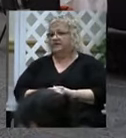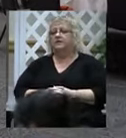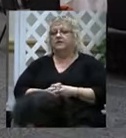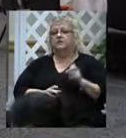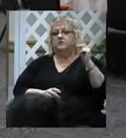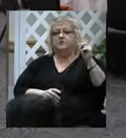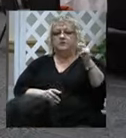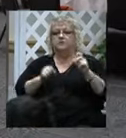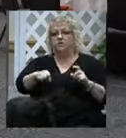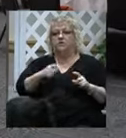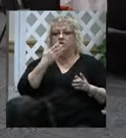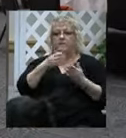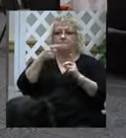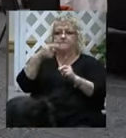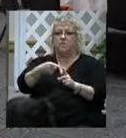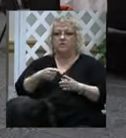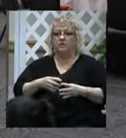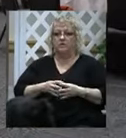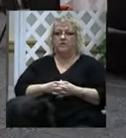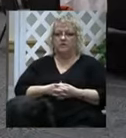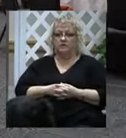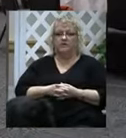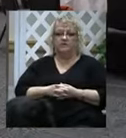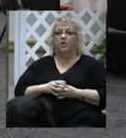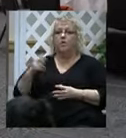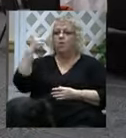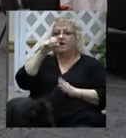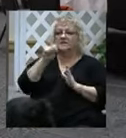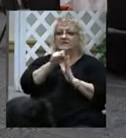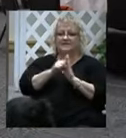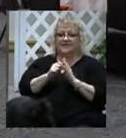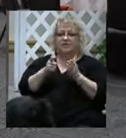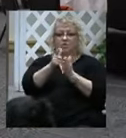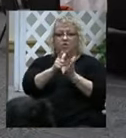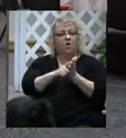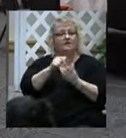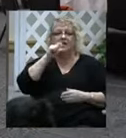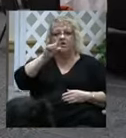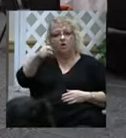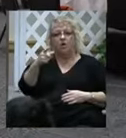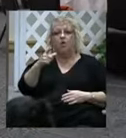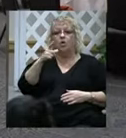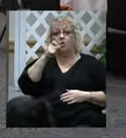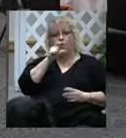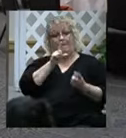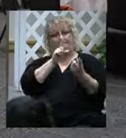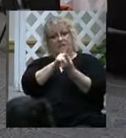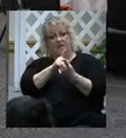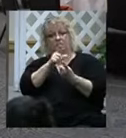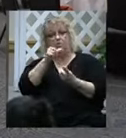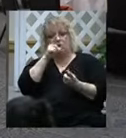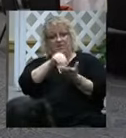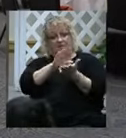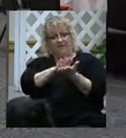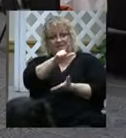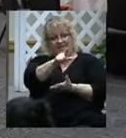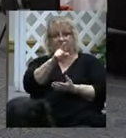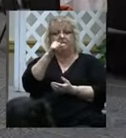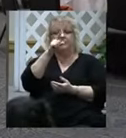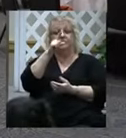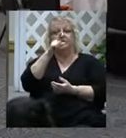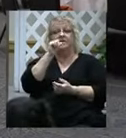Okay, yeah, and that's a good point. We have that in our Hawaii state law. It's not just who you see and who you might have documented,